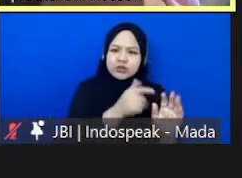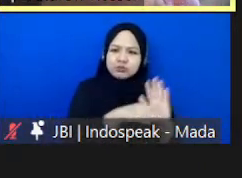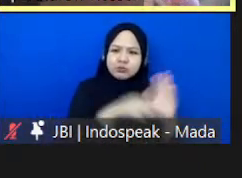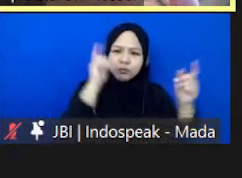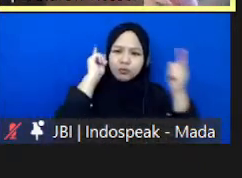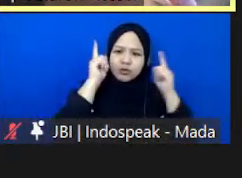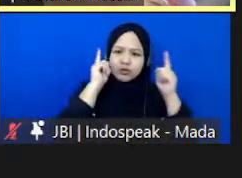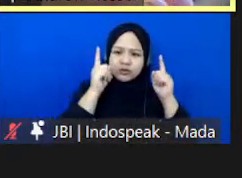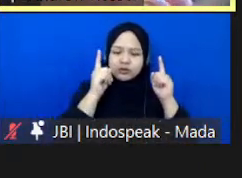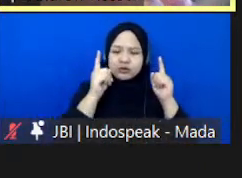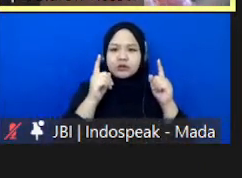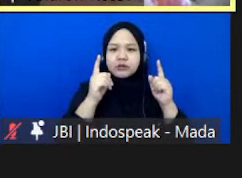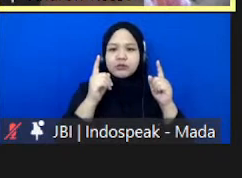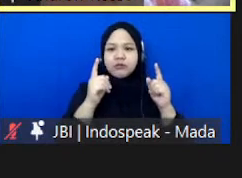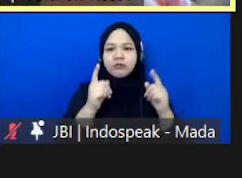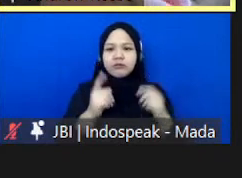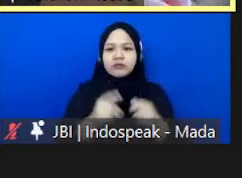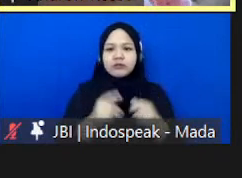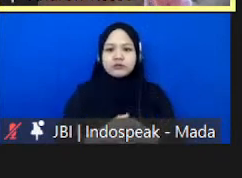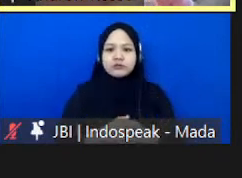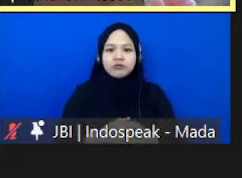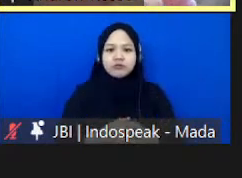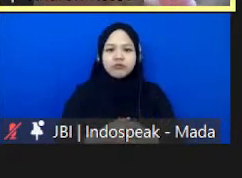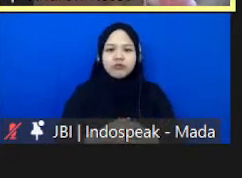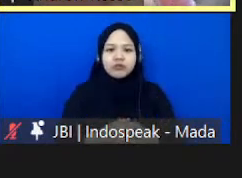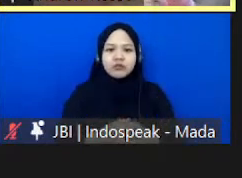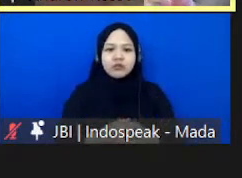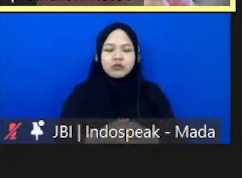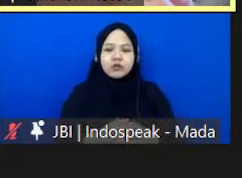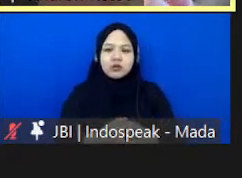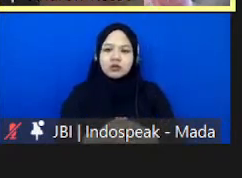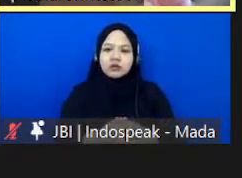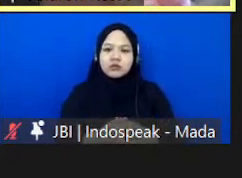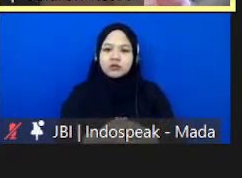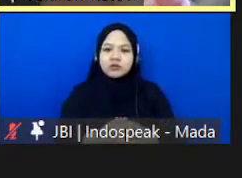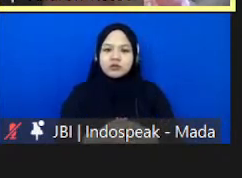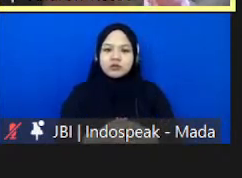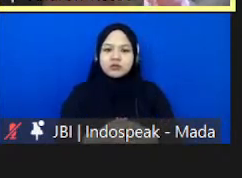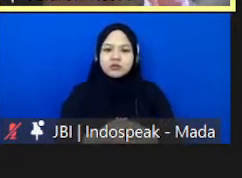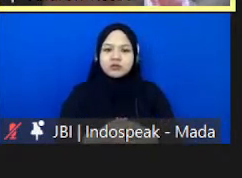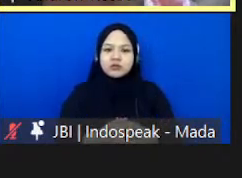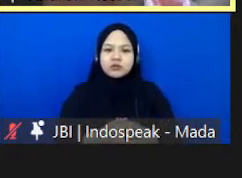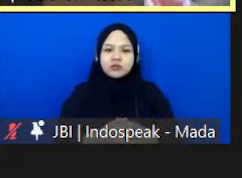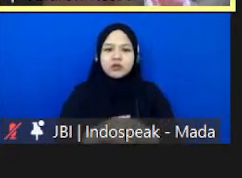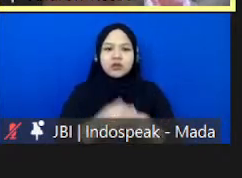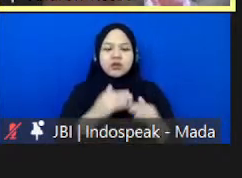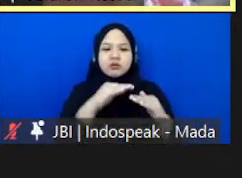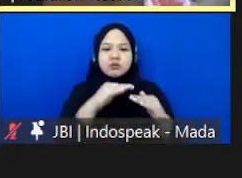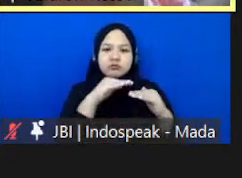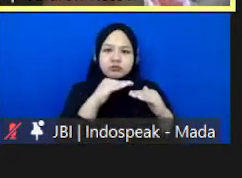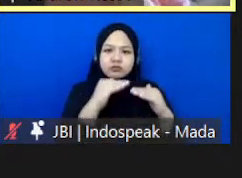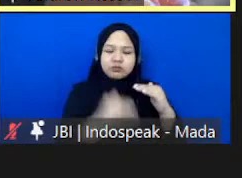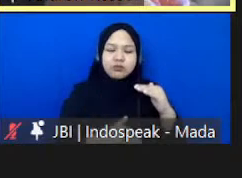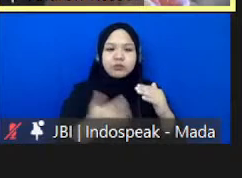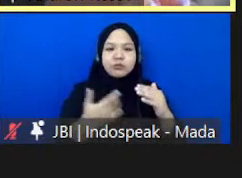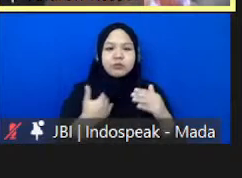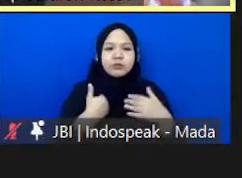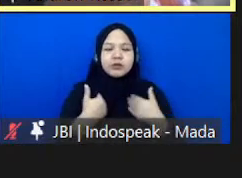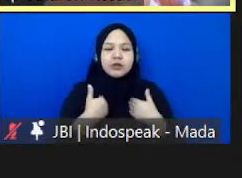Nor has it entailed withdrawing privileges or benefits that they happen to